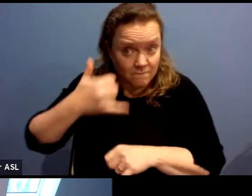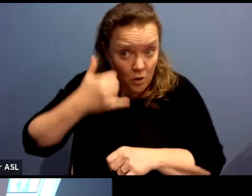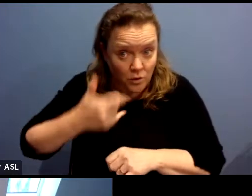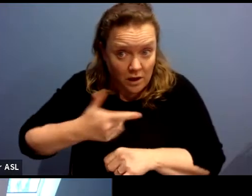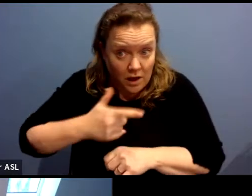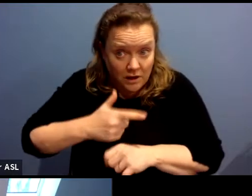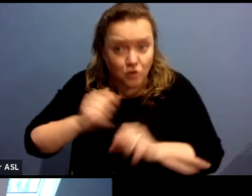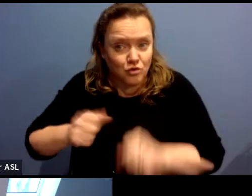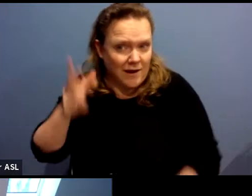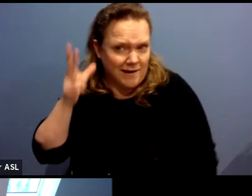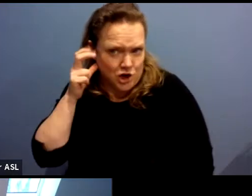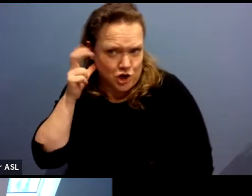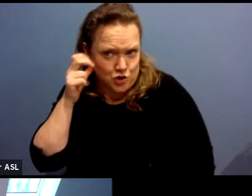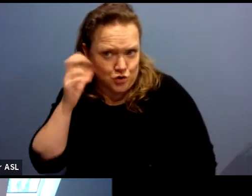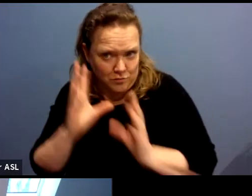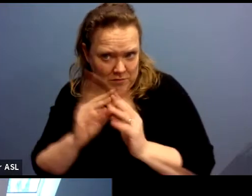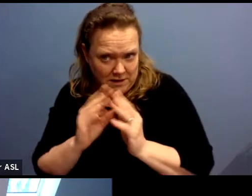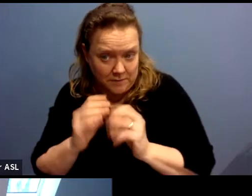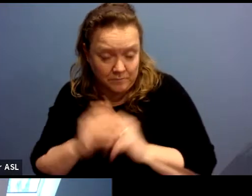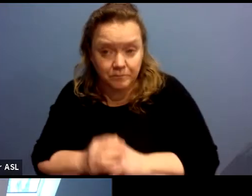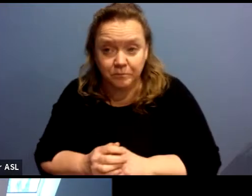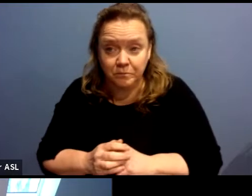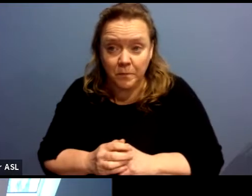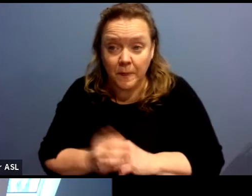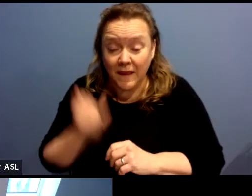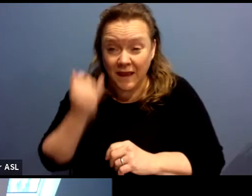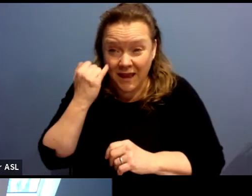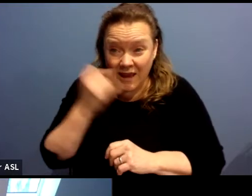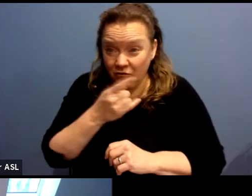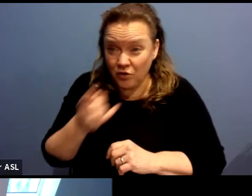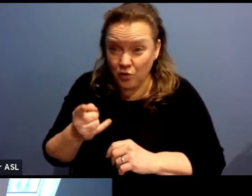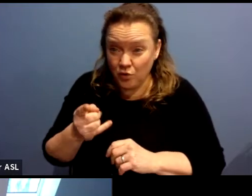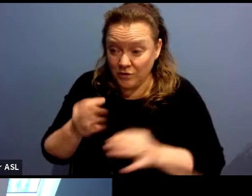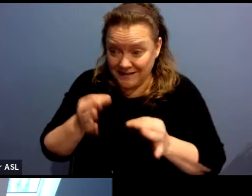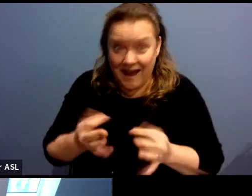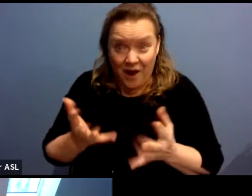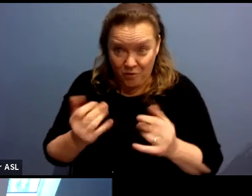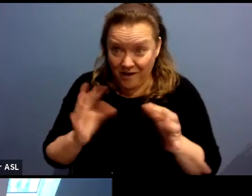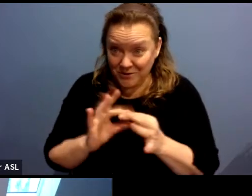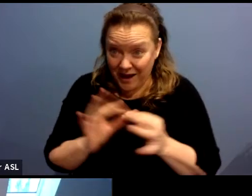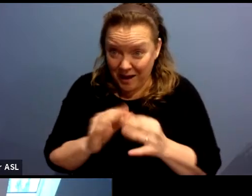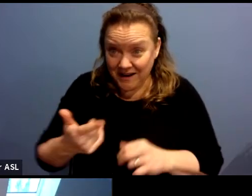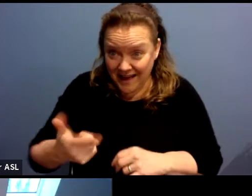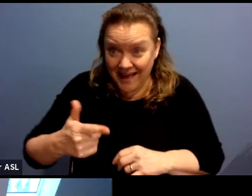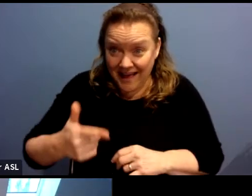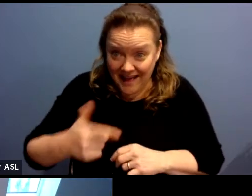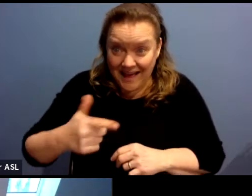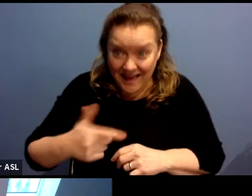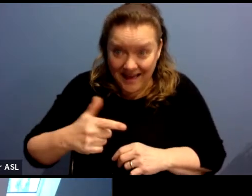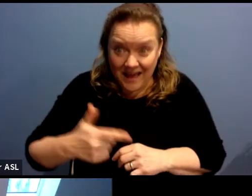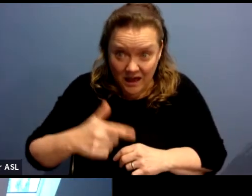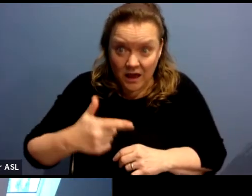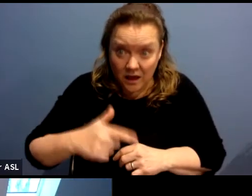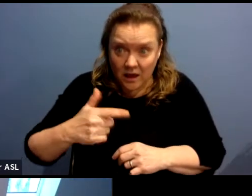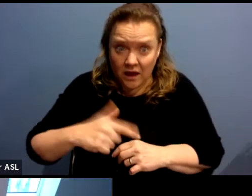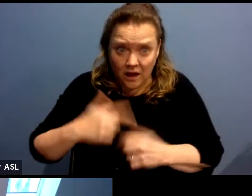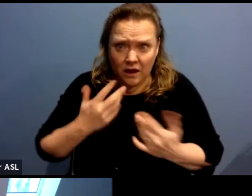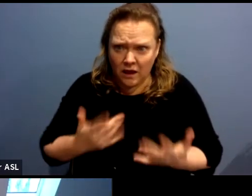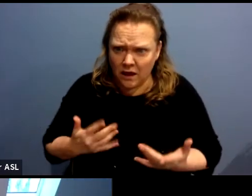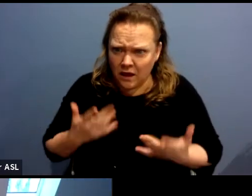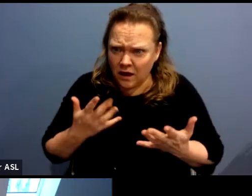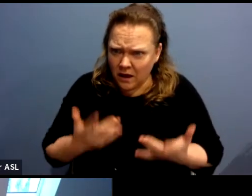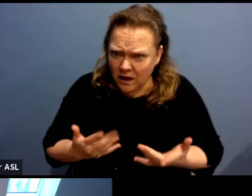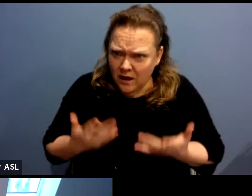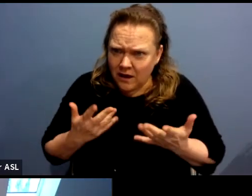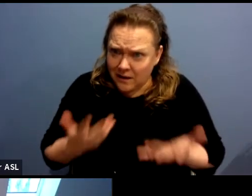like to provide oral testimony, but aren't able to wait until you, your turn is